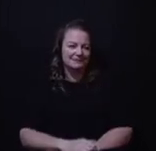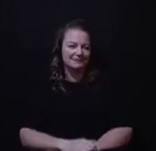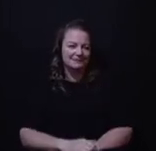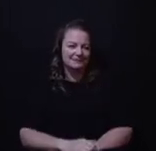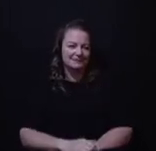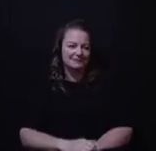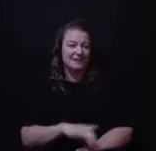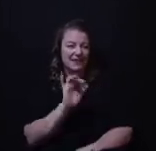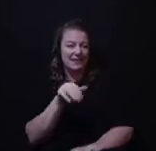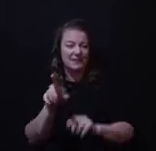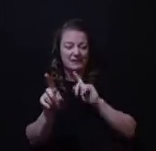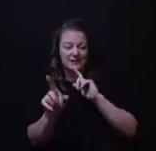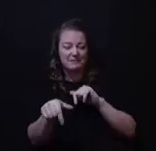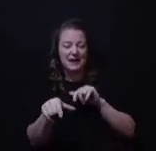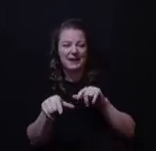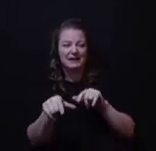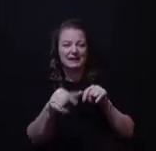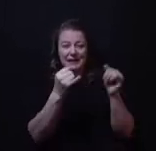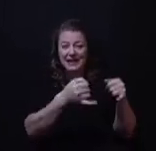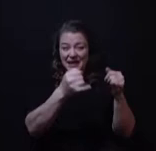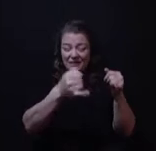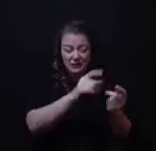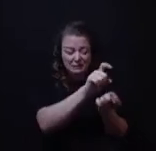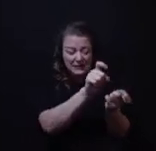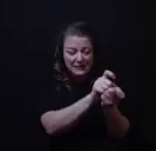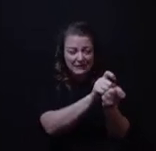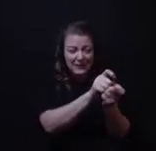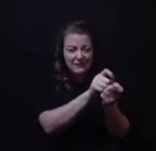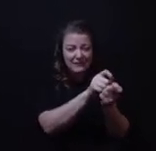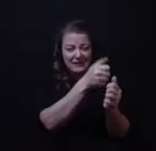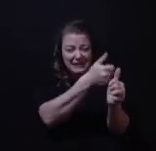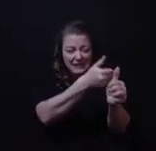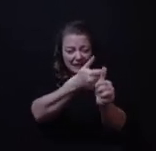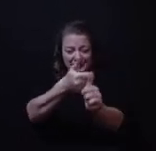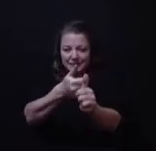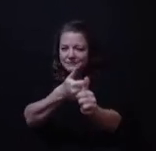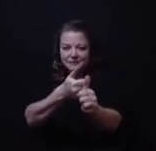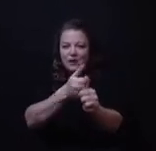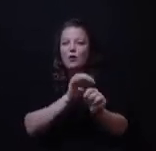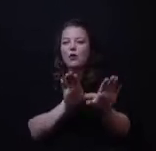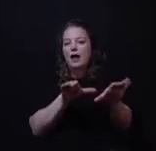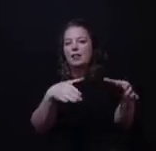Was the command he gave individual and specific, or was it collective and unified?